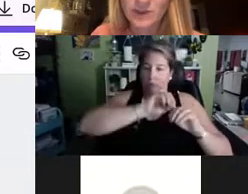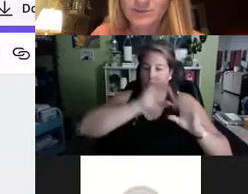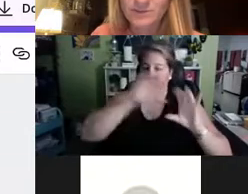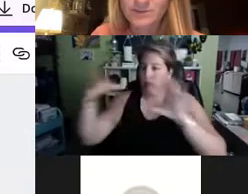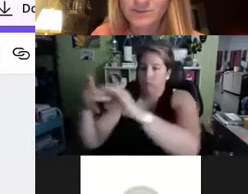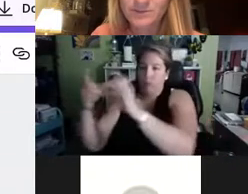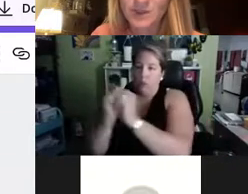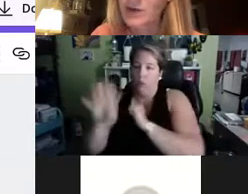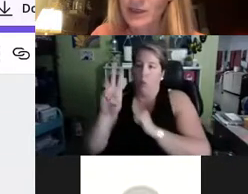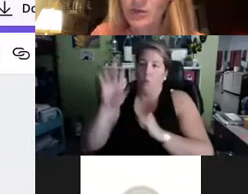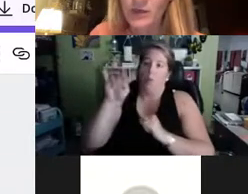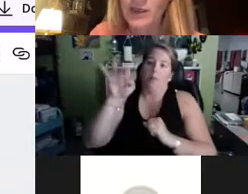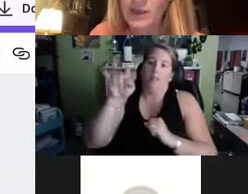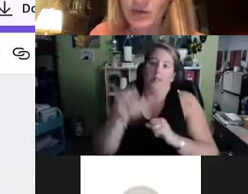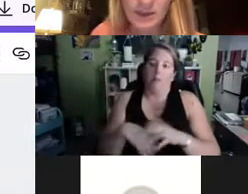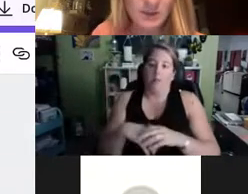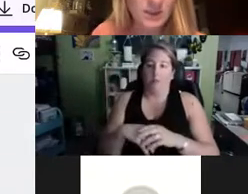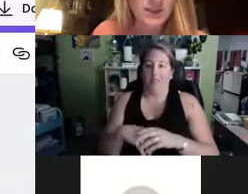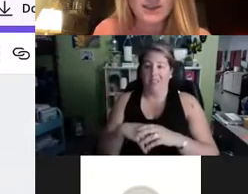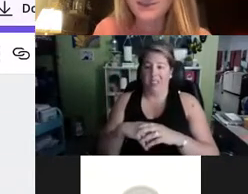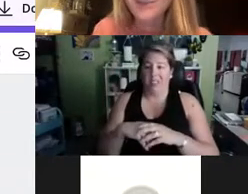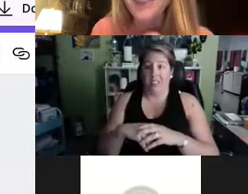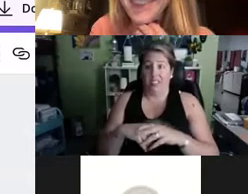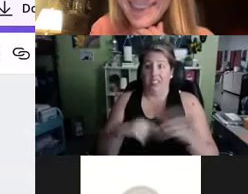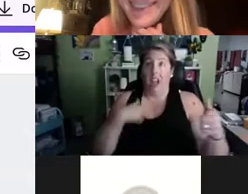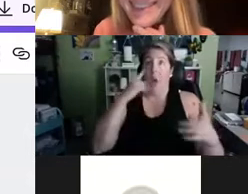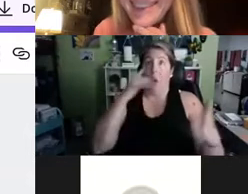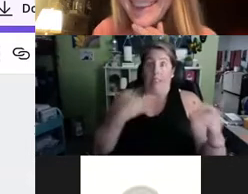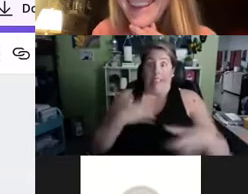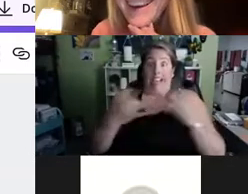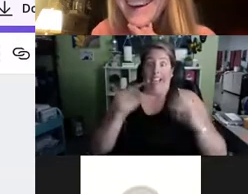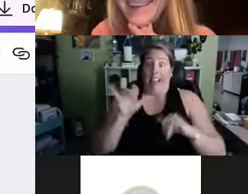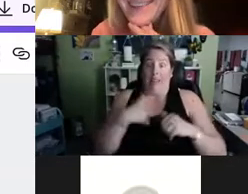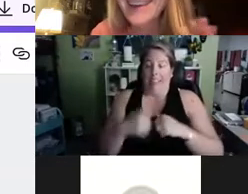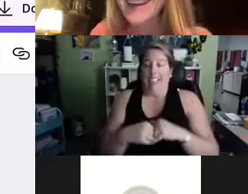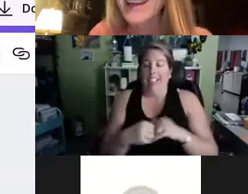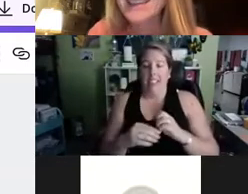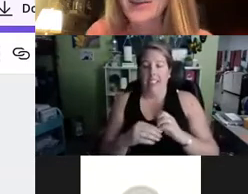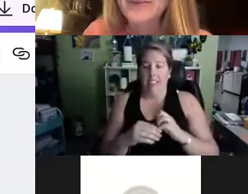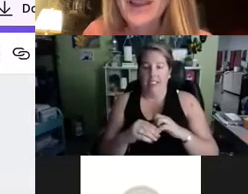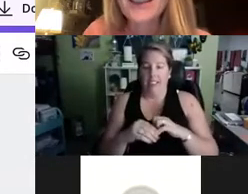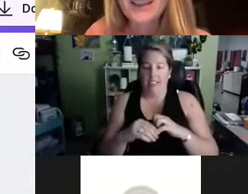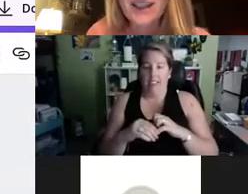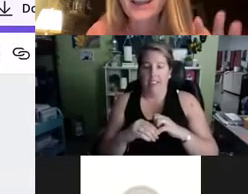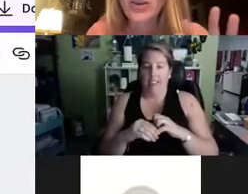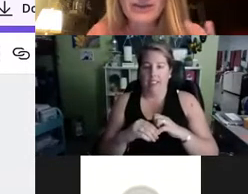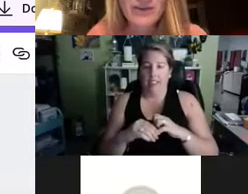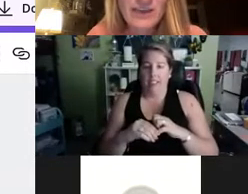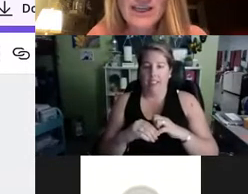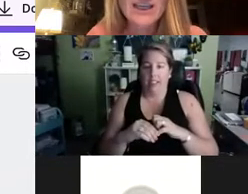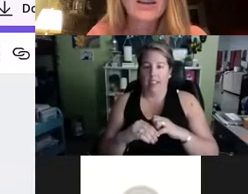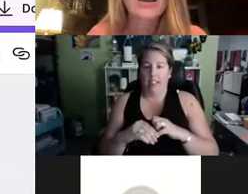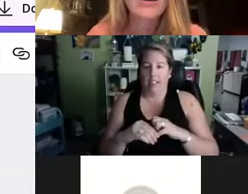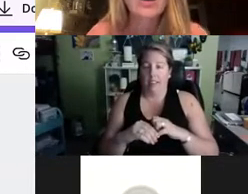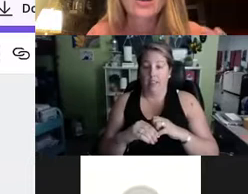which is fun. Okay, I hope you're geeking out as much as I did. Okay, so you have